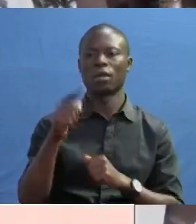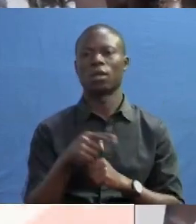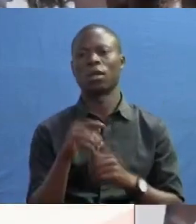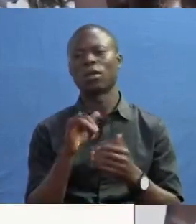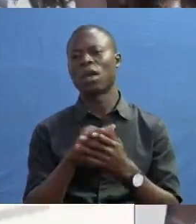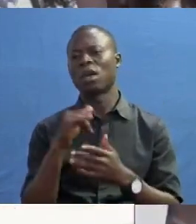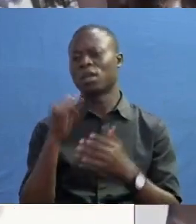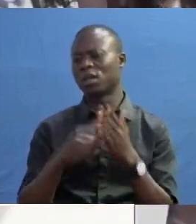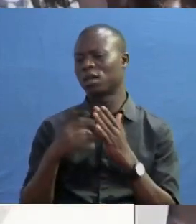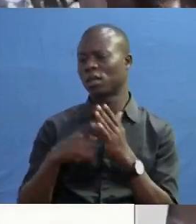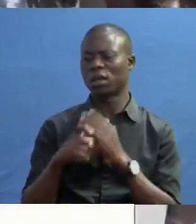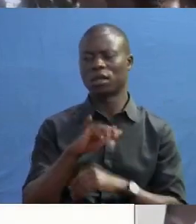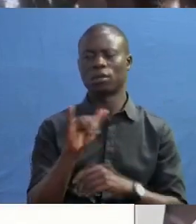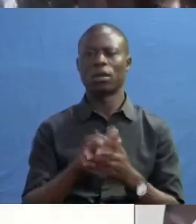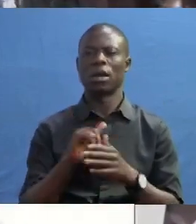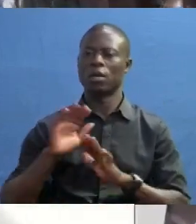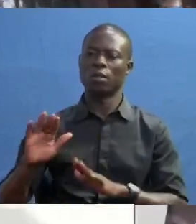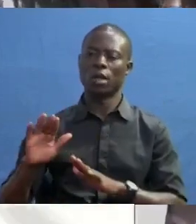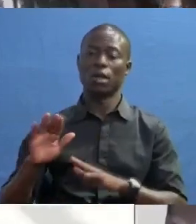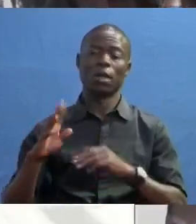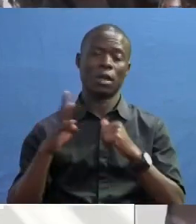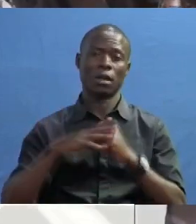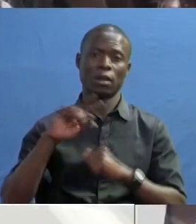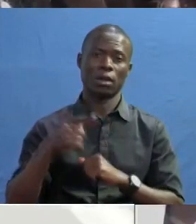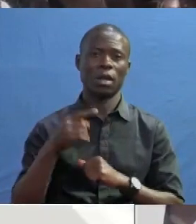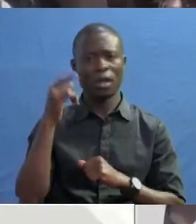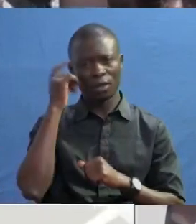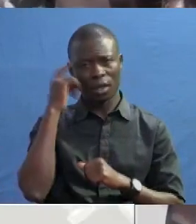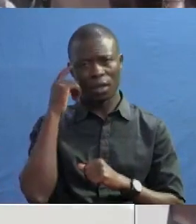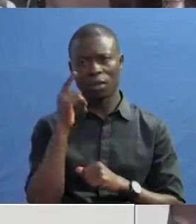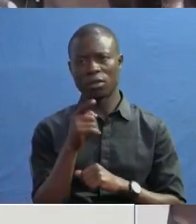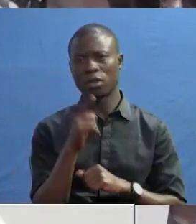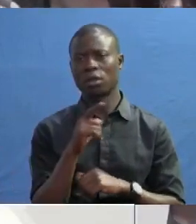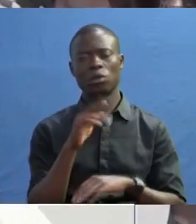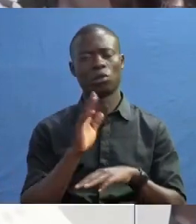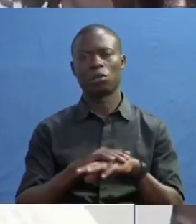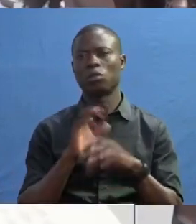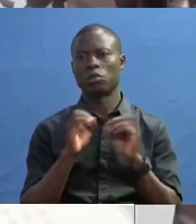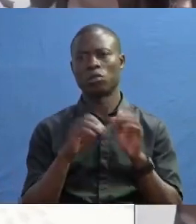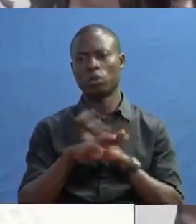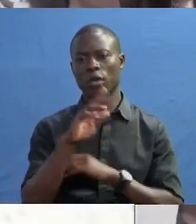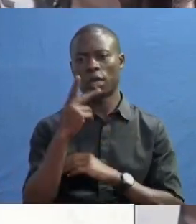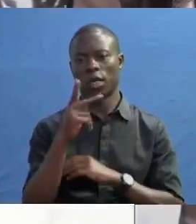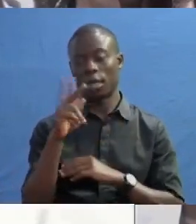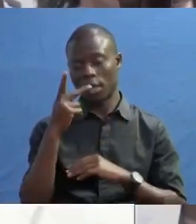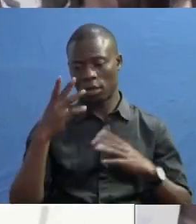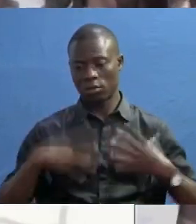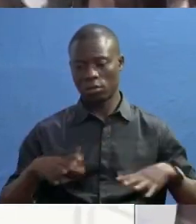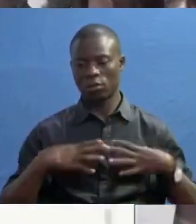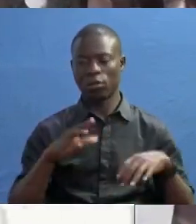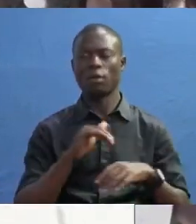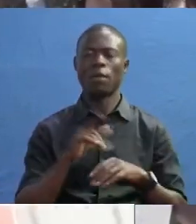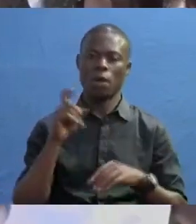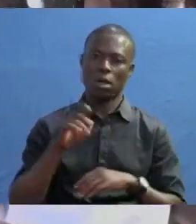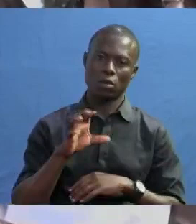is taxable, they only remain with 9,000, I think it is a dismay to Kenyans. And this is why Kenyans must continue to